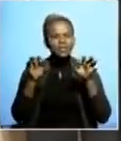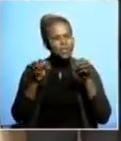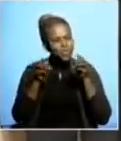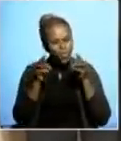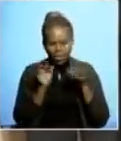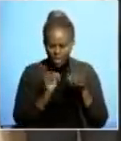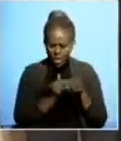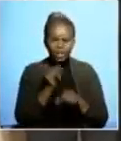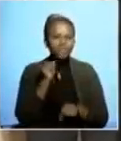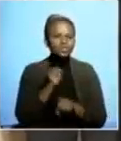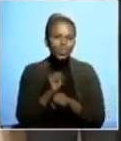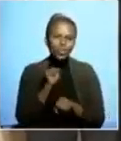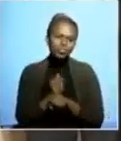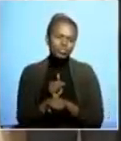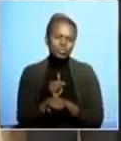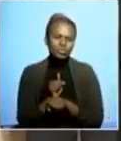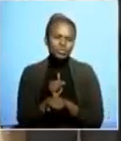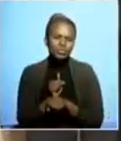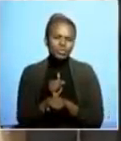job.